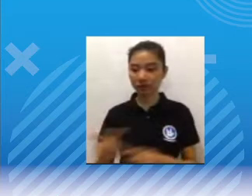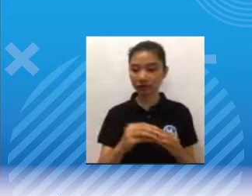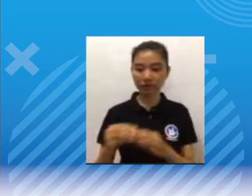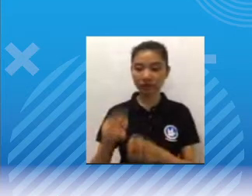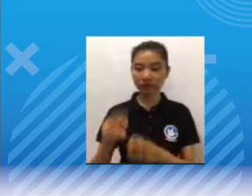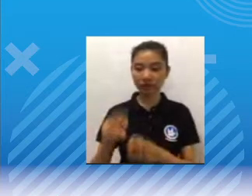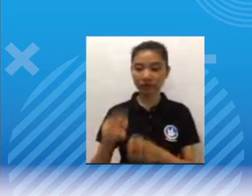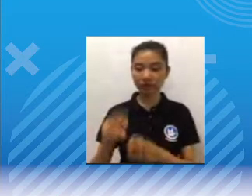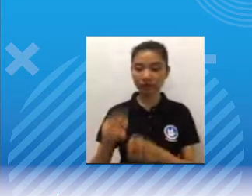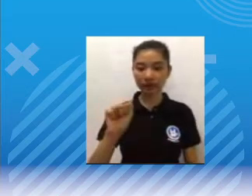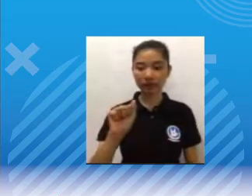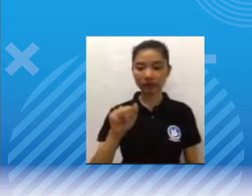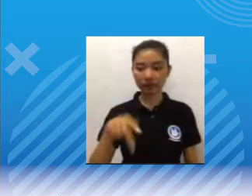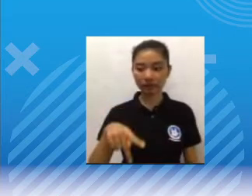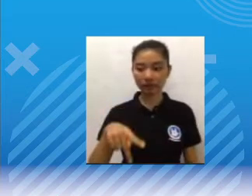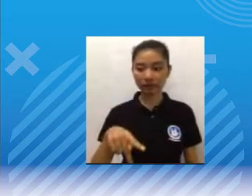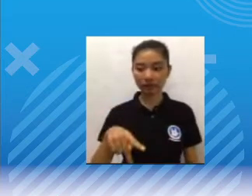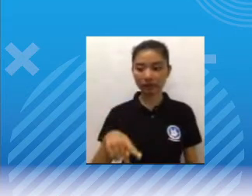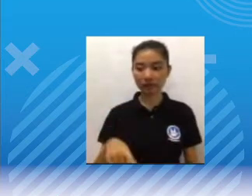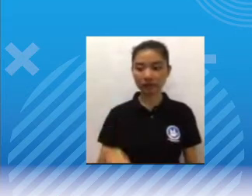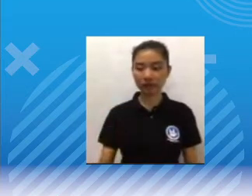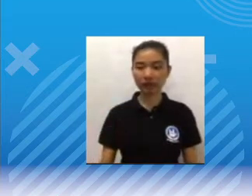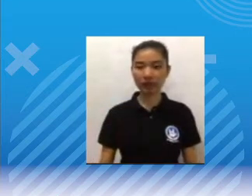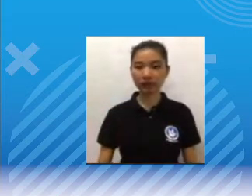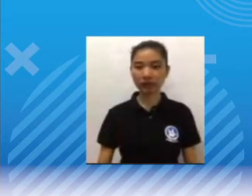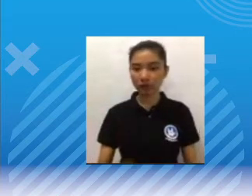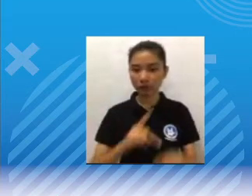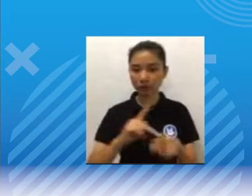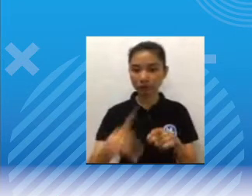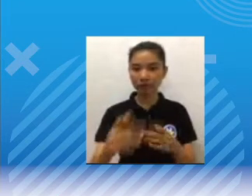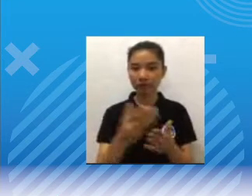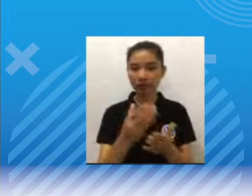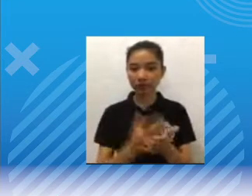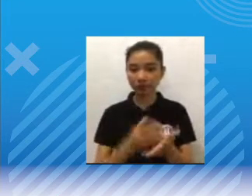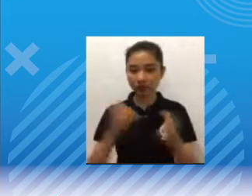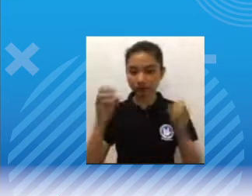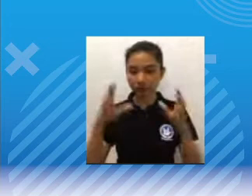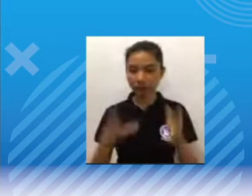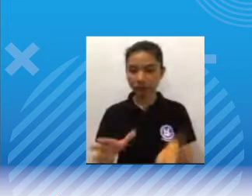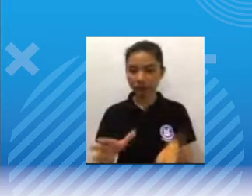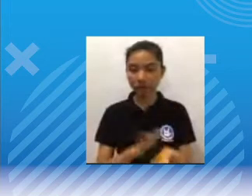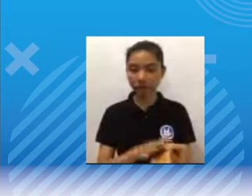and courses for teachers and school leaders.